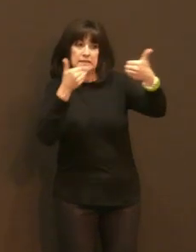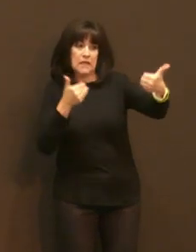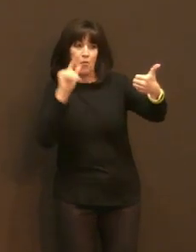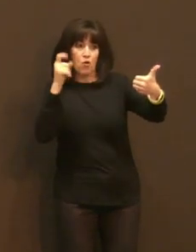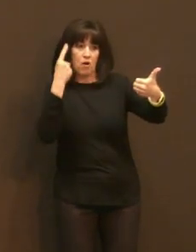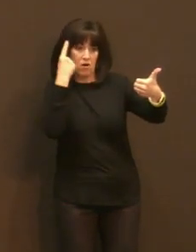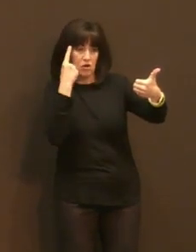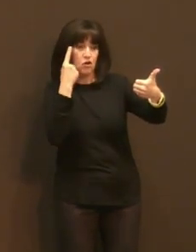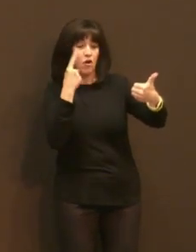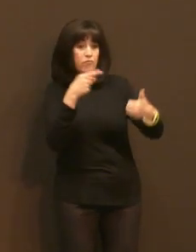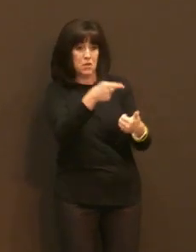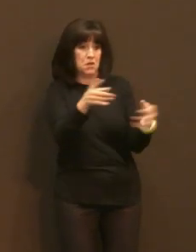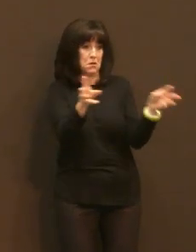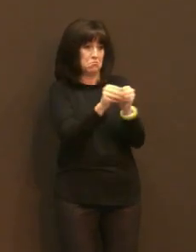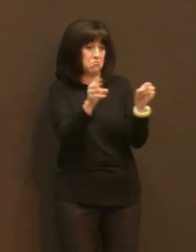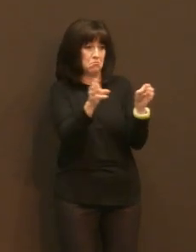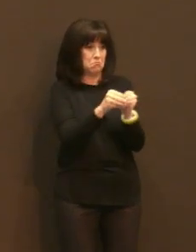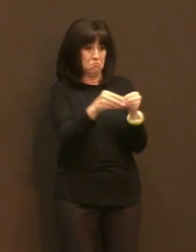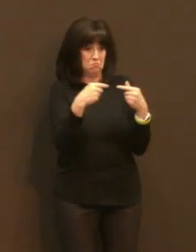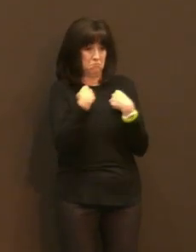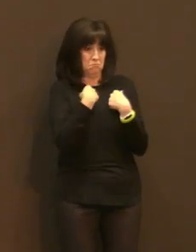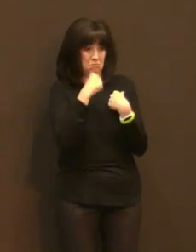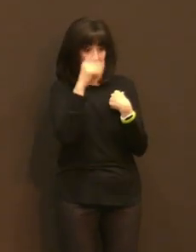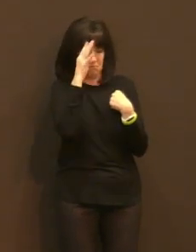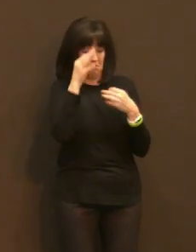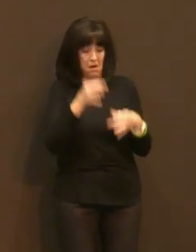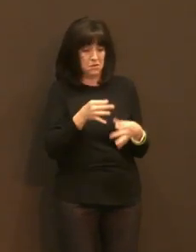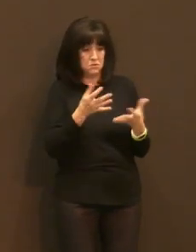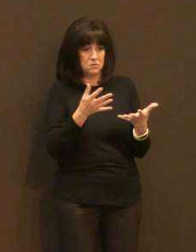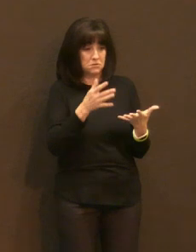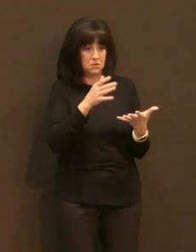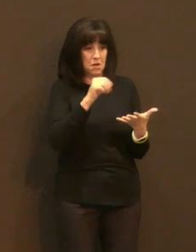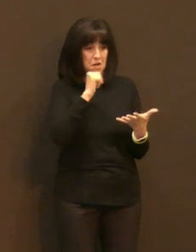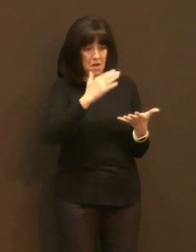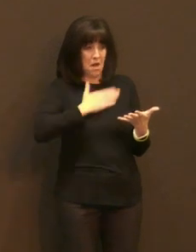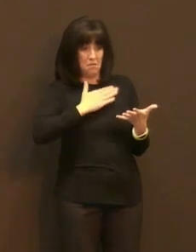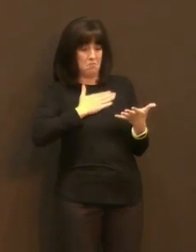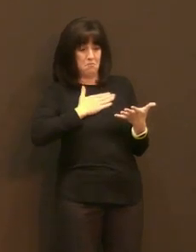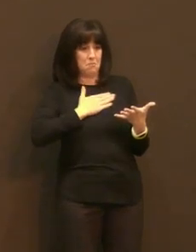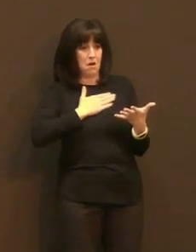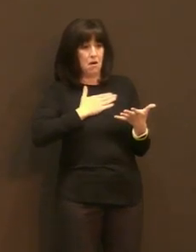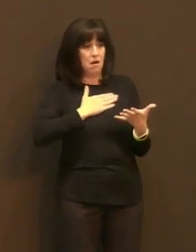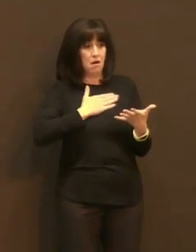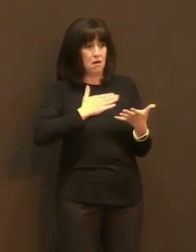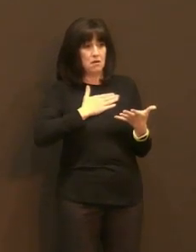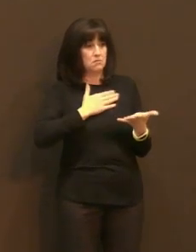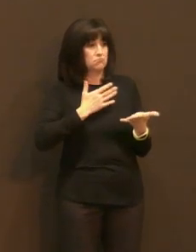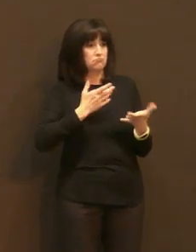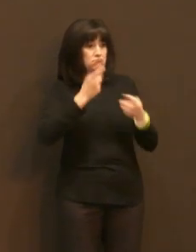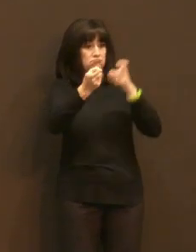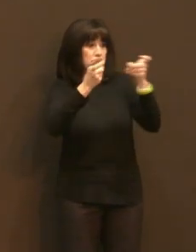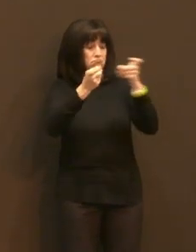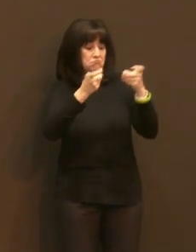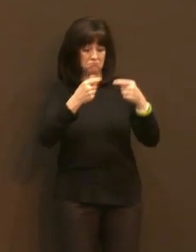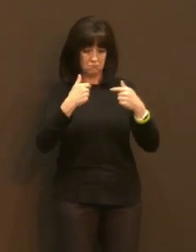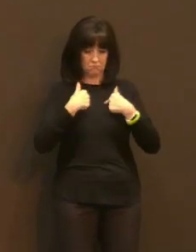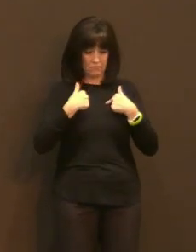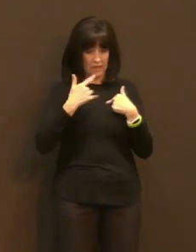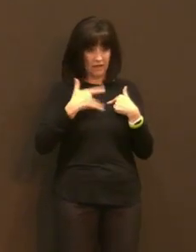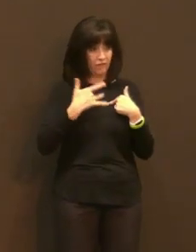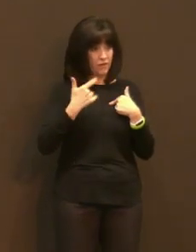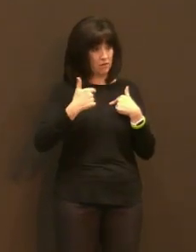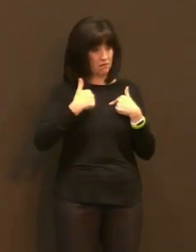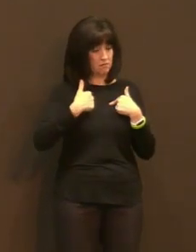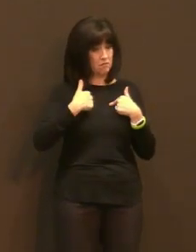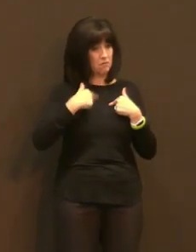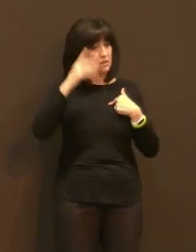session or not. I don't believe that I've overstepped my grounds, certainly by issuing a